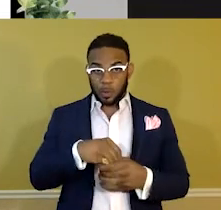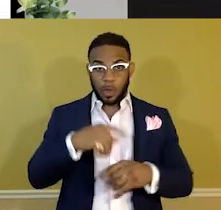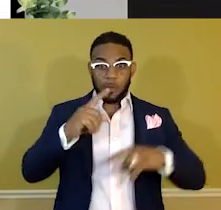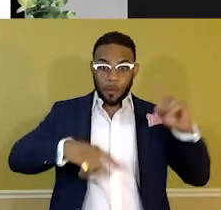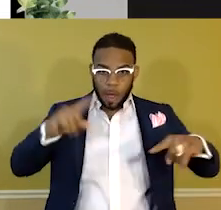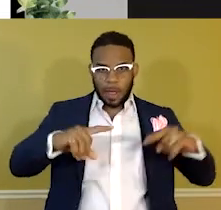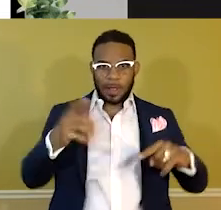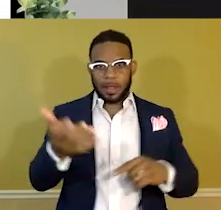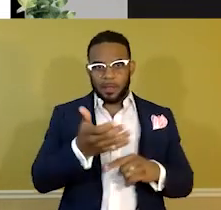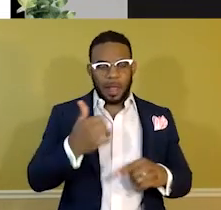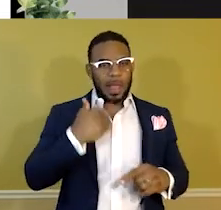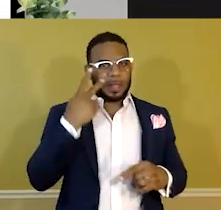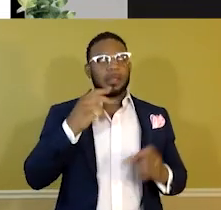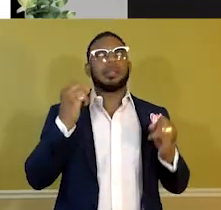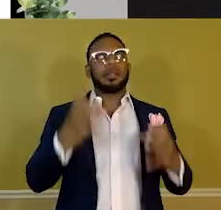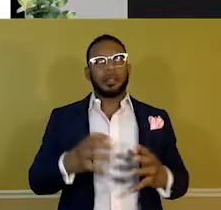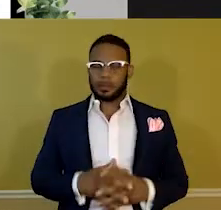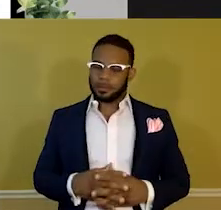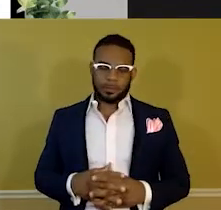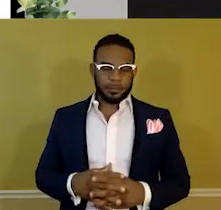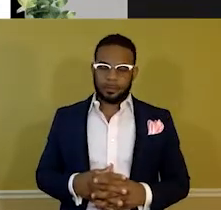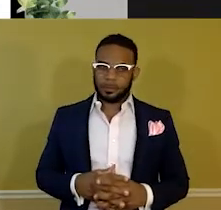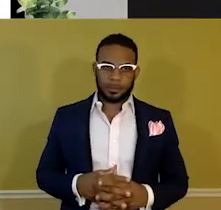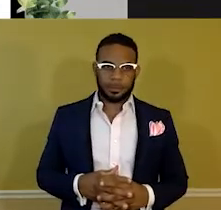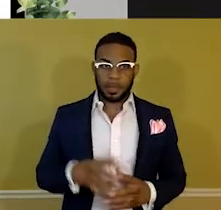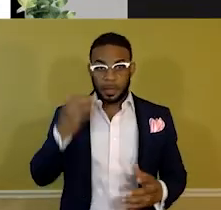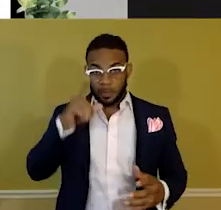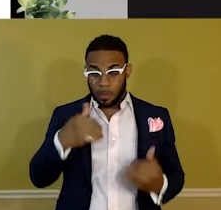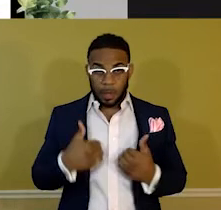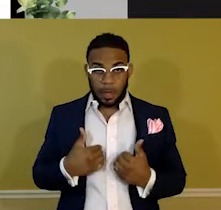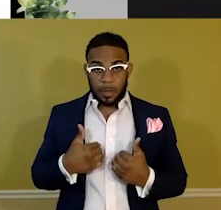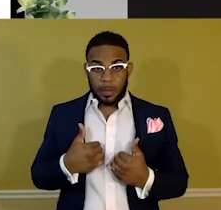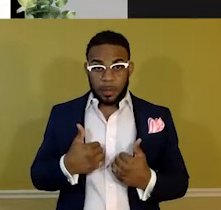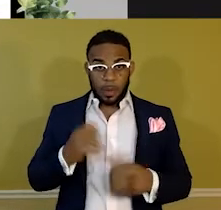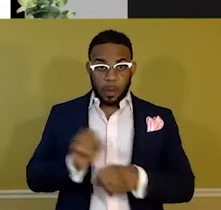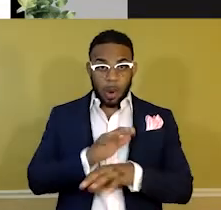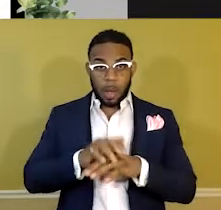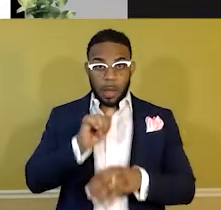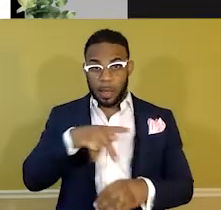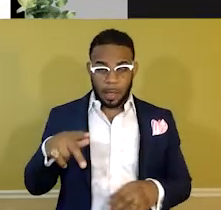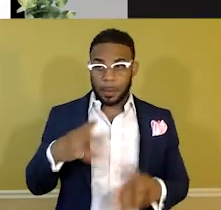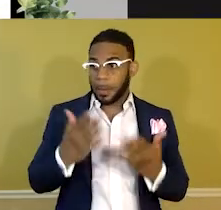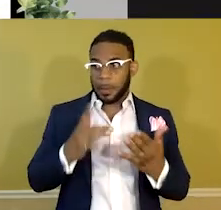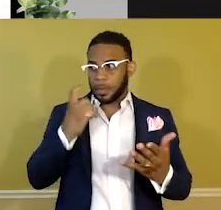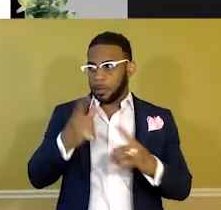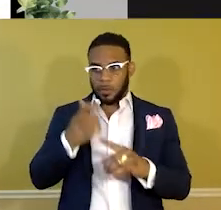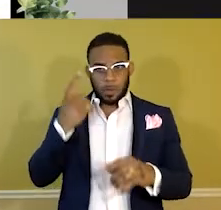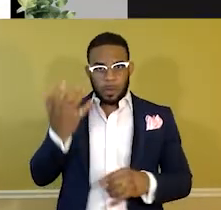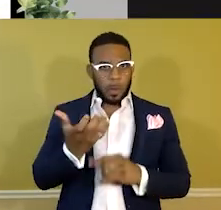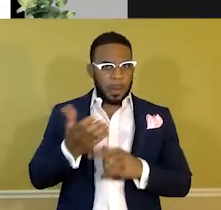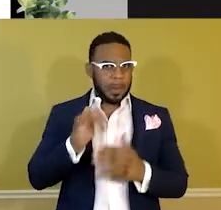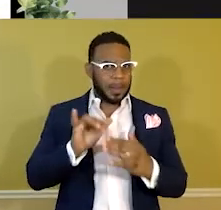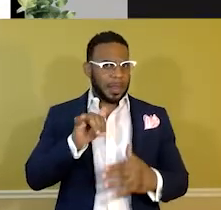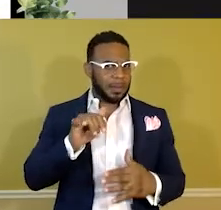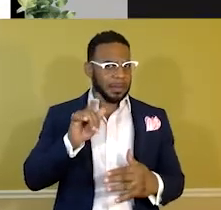variety of devices. I see this a lot. Um, you know, if you have worked on an application and maybe it was just from mobile, maybe that